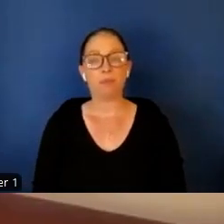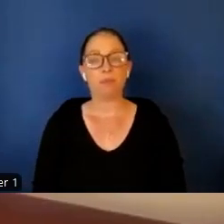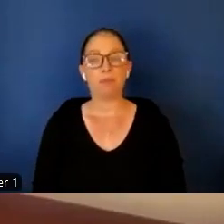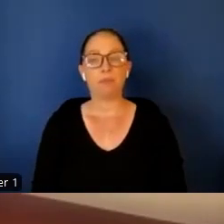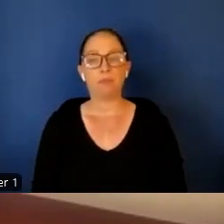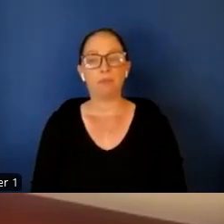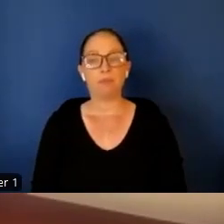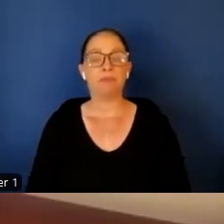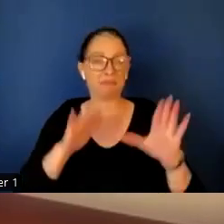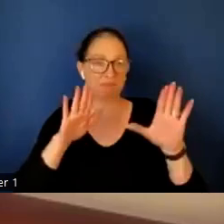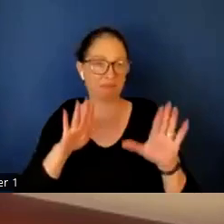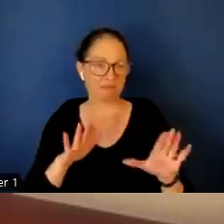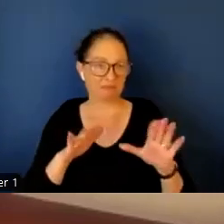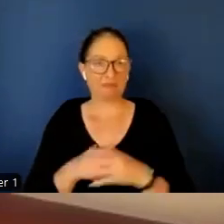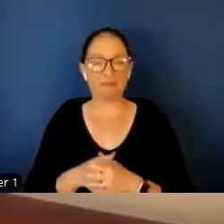Awesome.